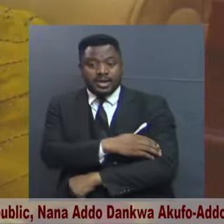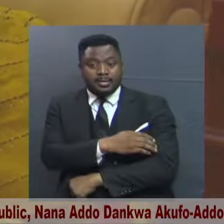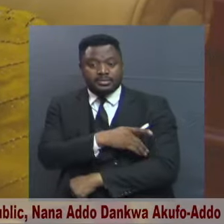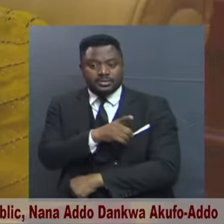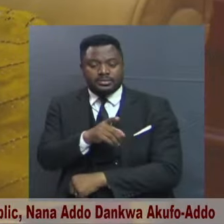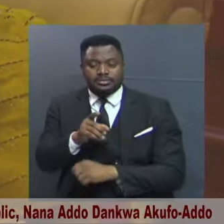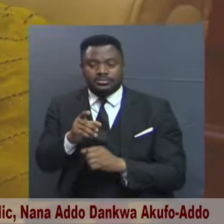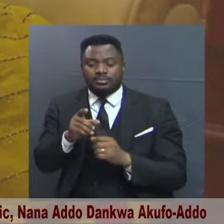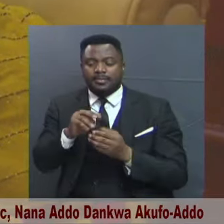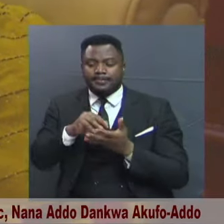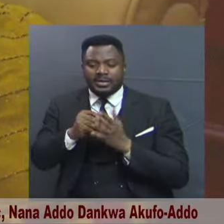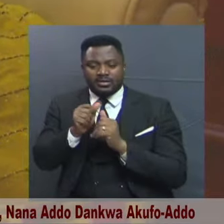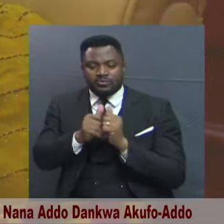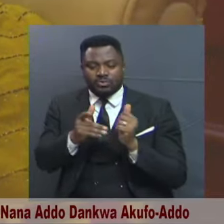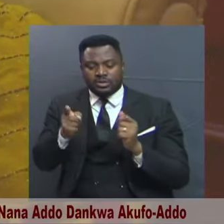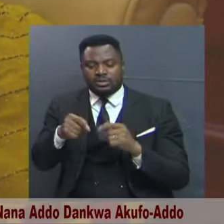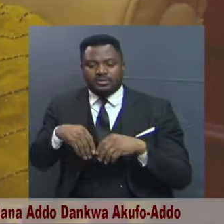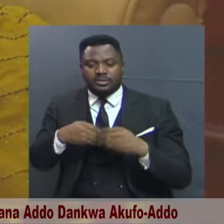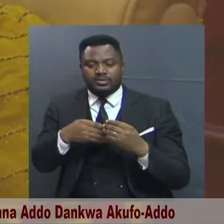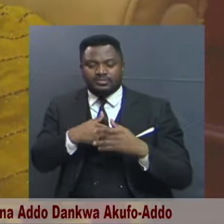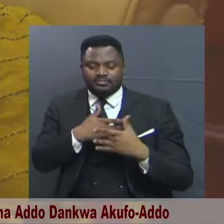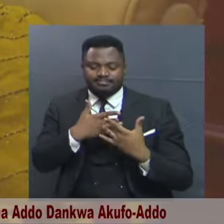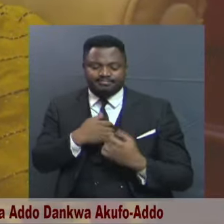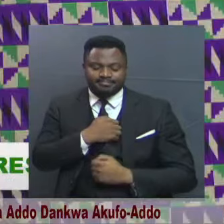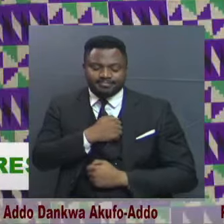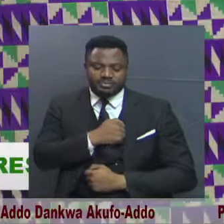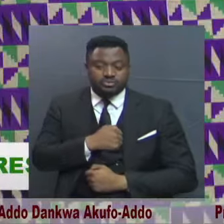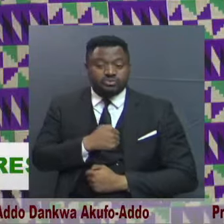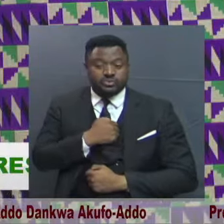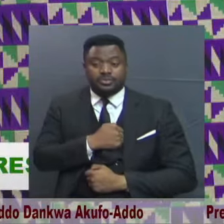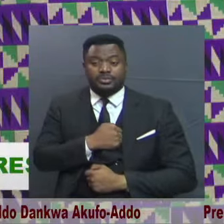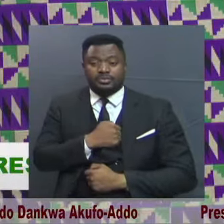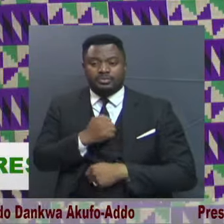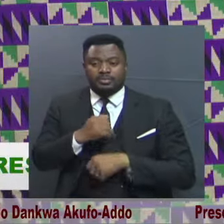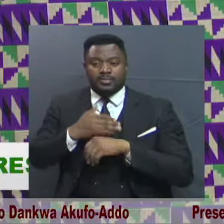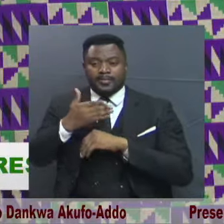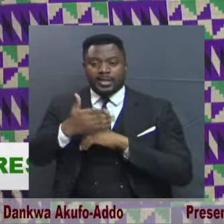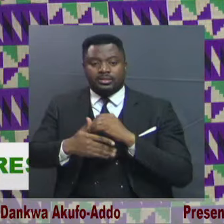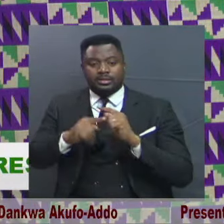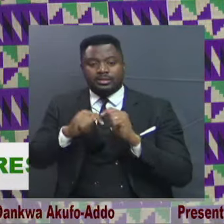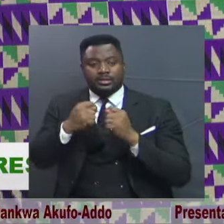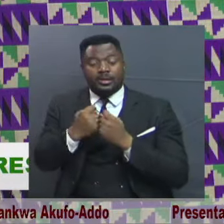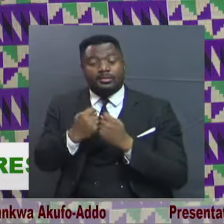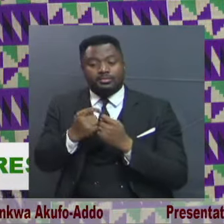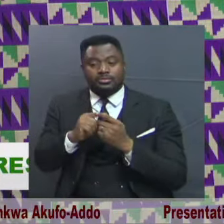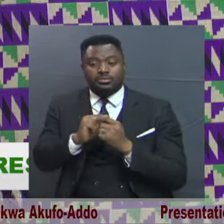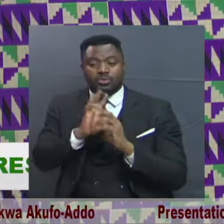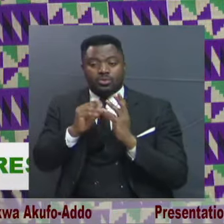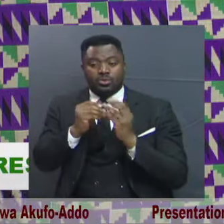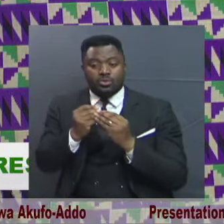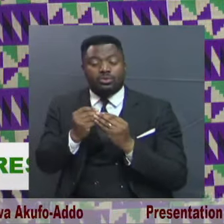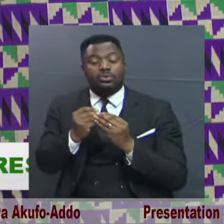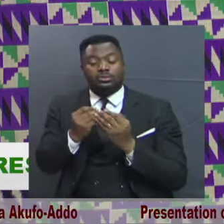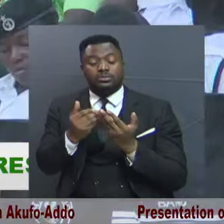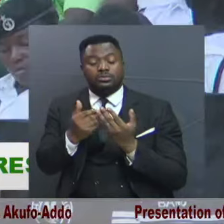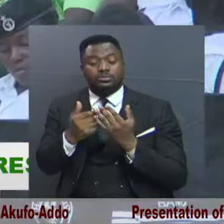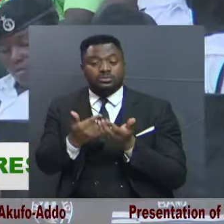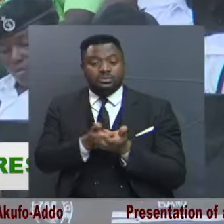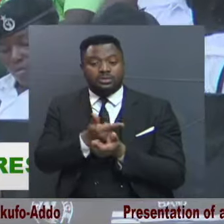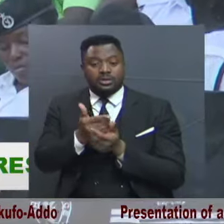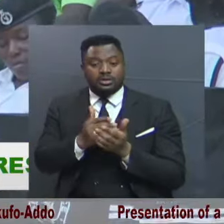meant every word word when he rendered heartfelt apologies on behalf of his teammates to all Gans for the team's